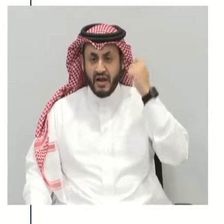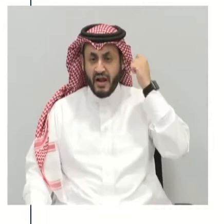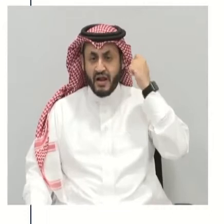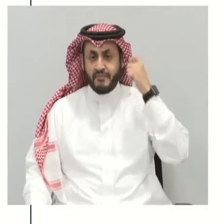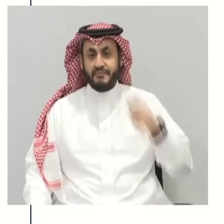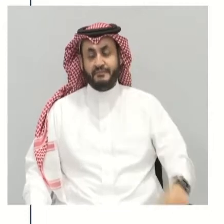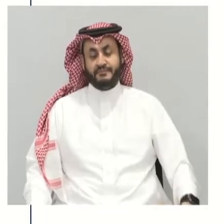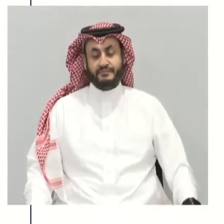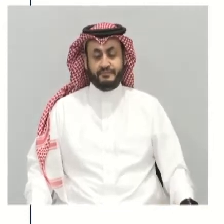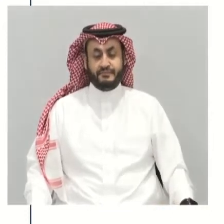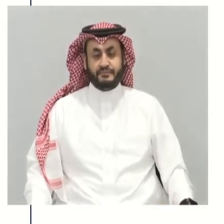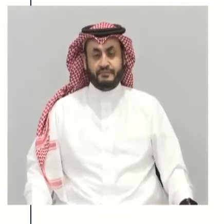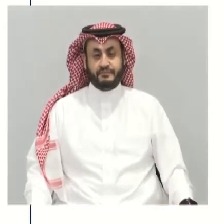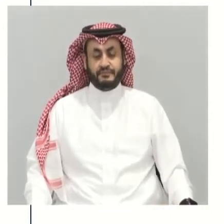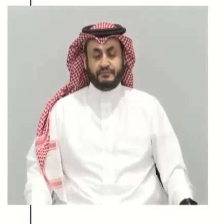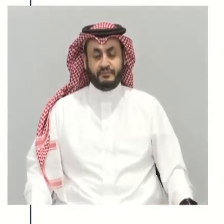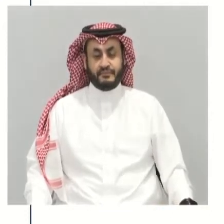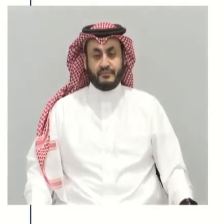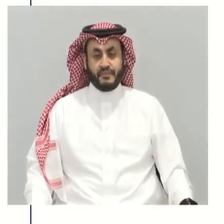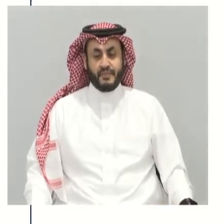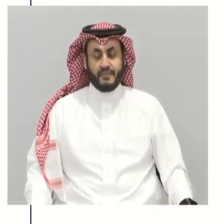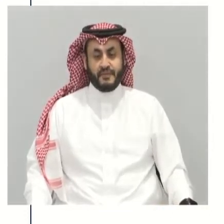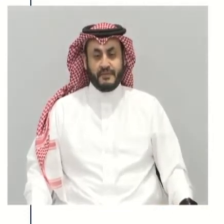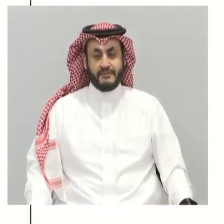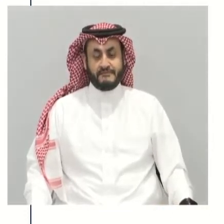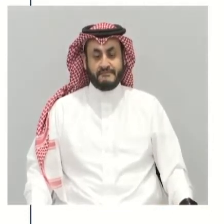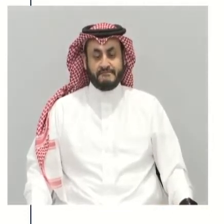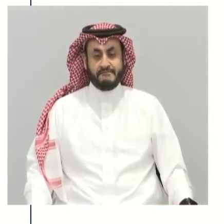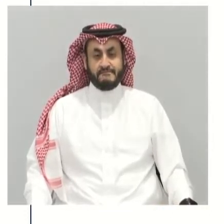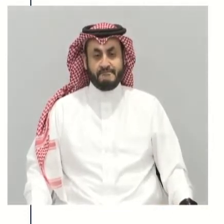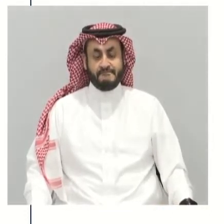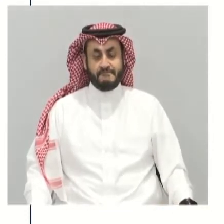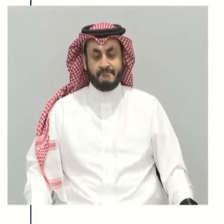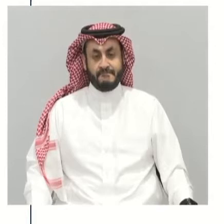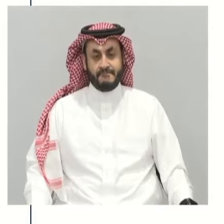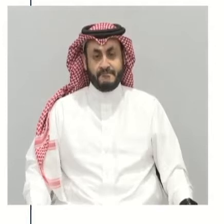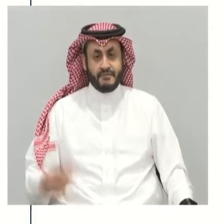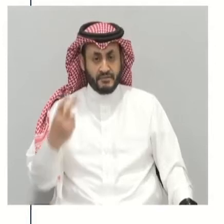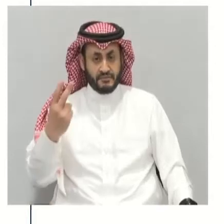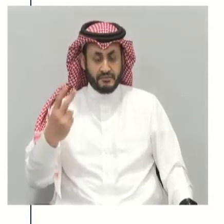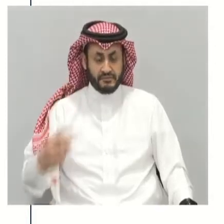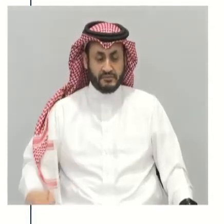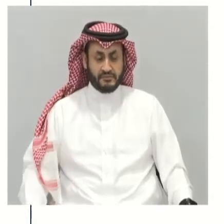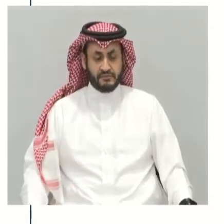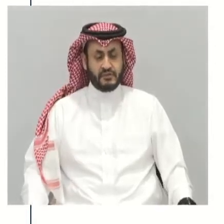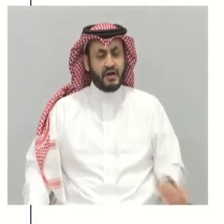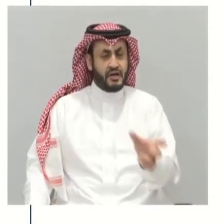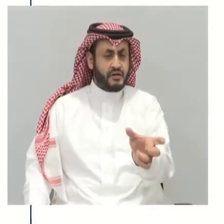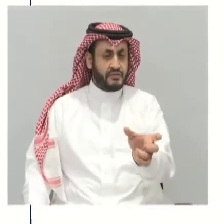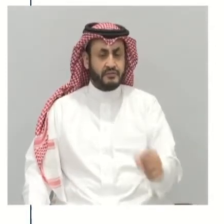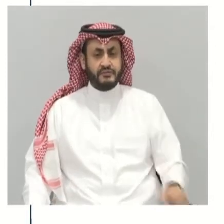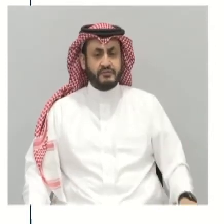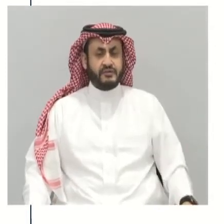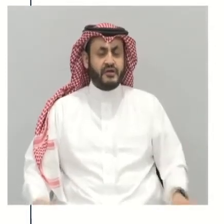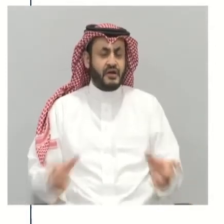shouting. Speaking loudly or shouting. Now, number two, the tournament. What is the meaning of this